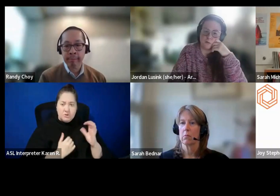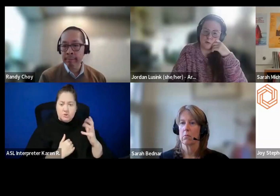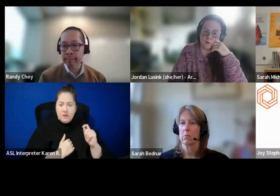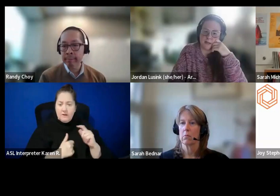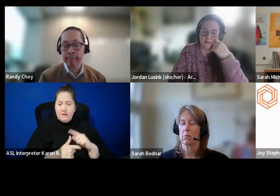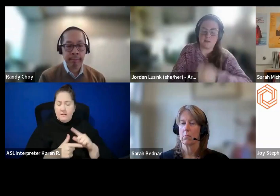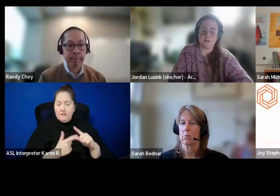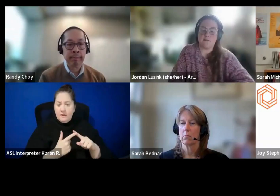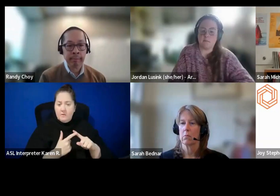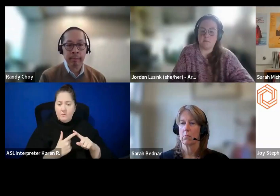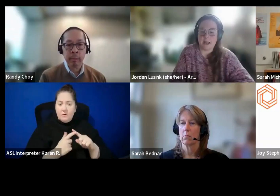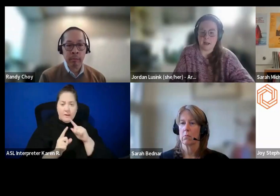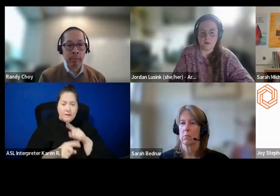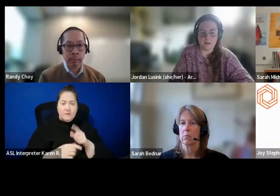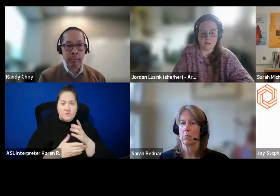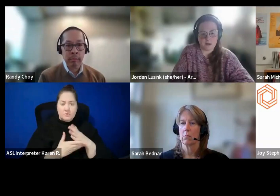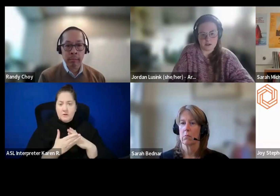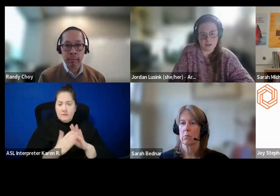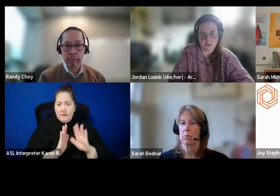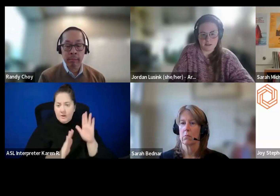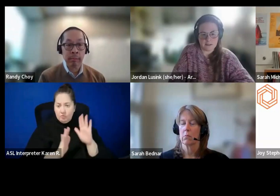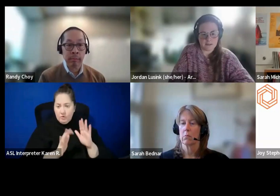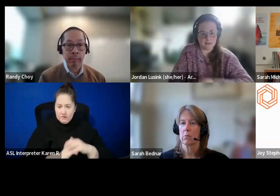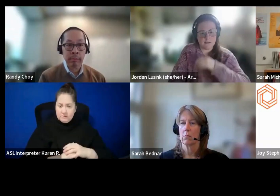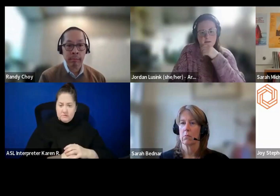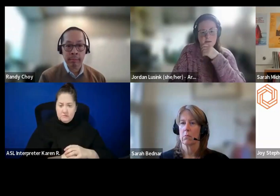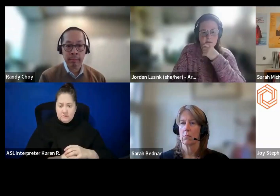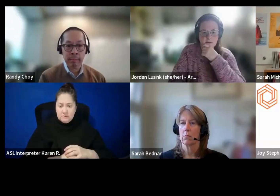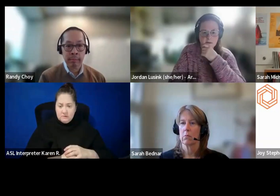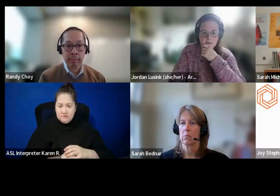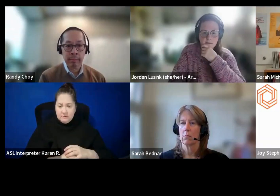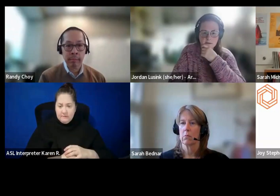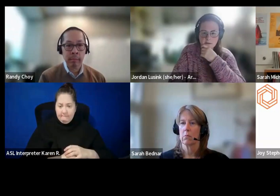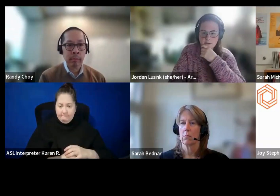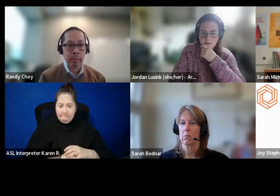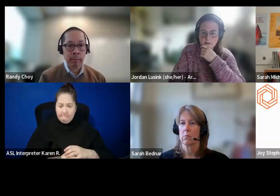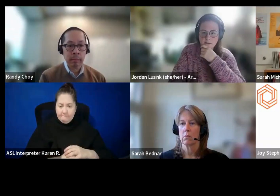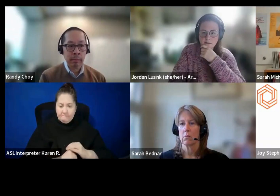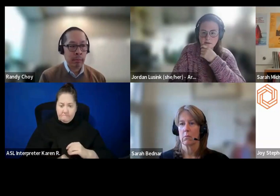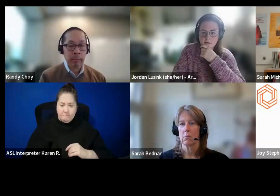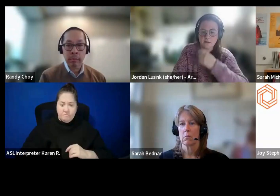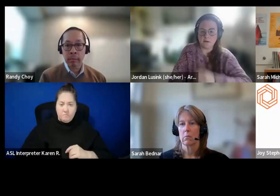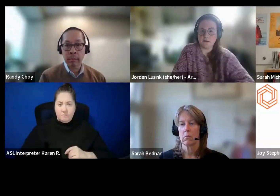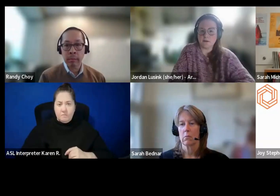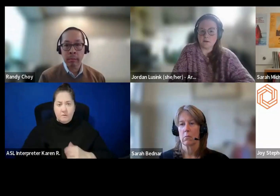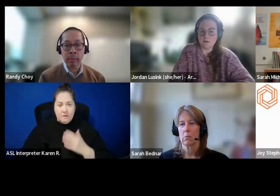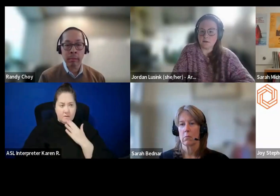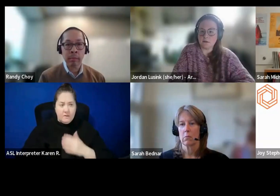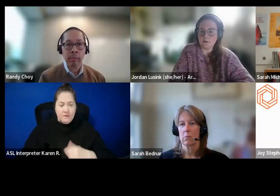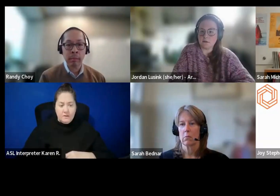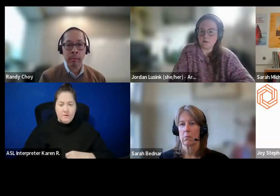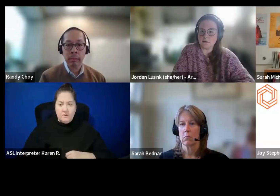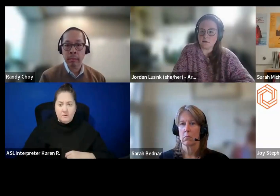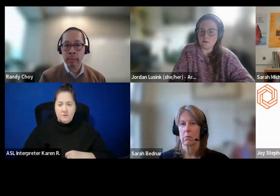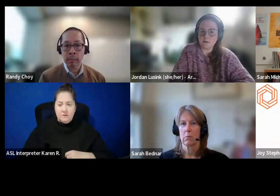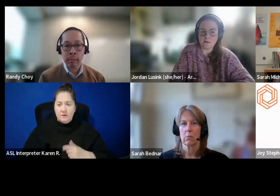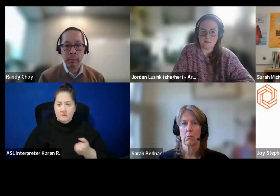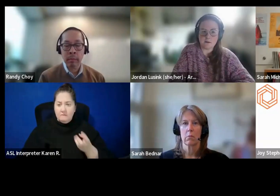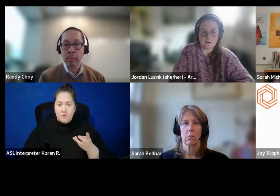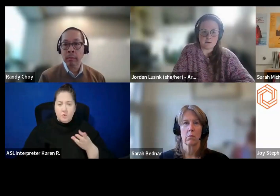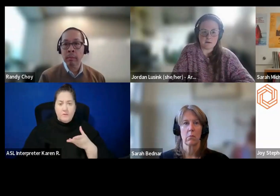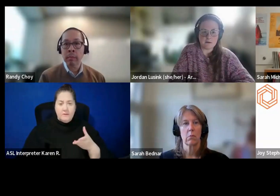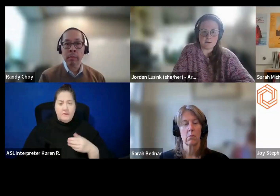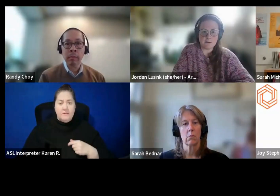then we'll answer some hand raised questions. Yeah, thank you. I've flagged a few things from